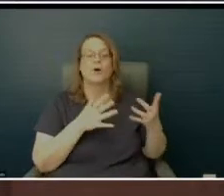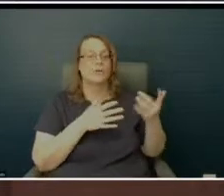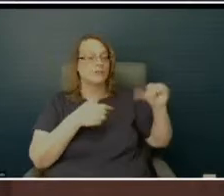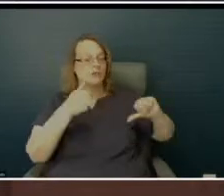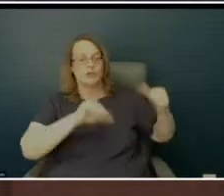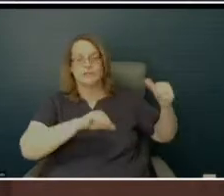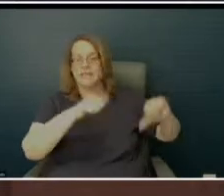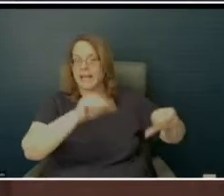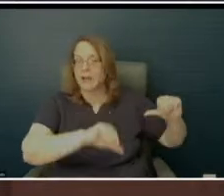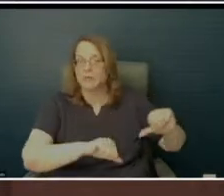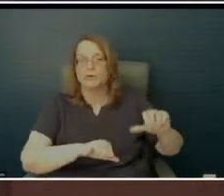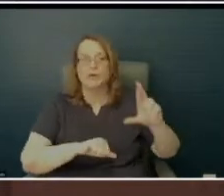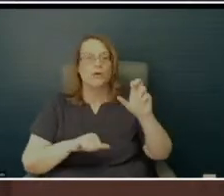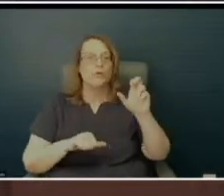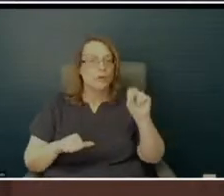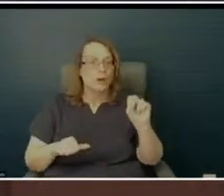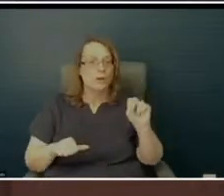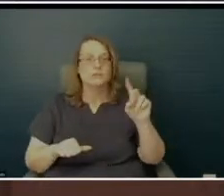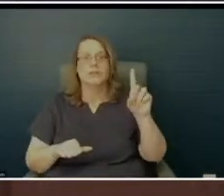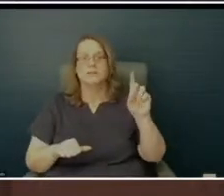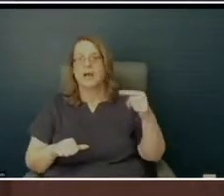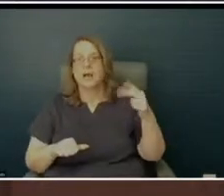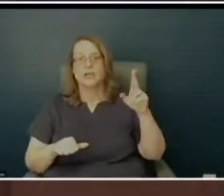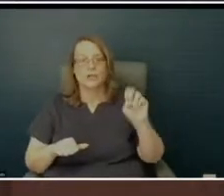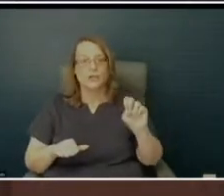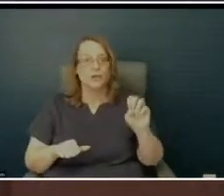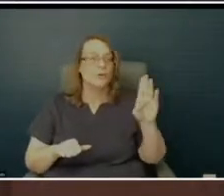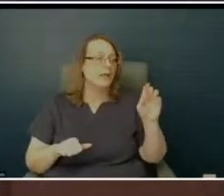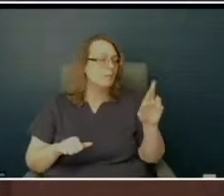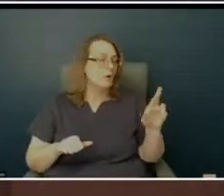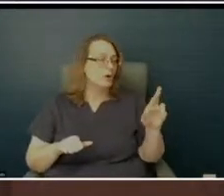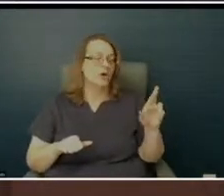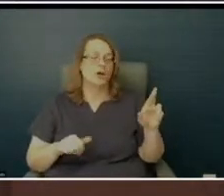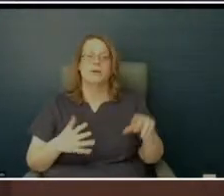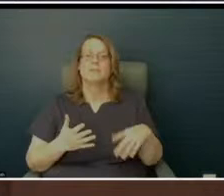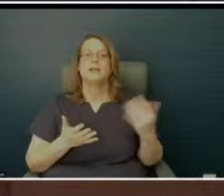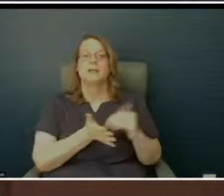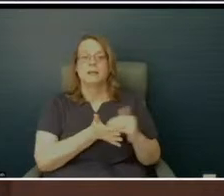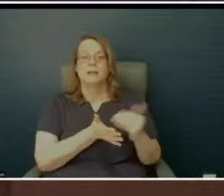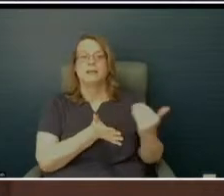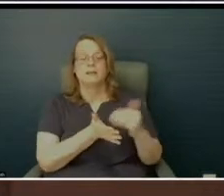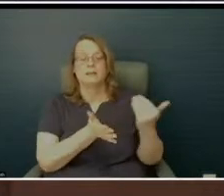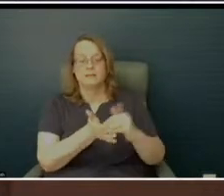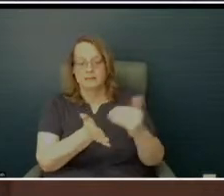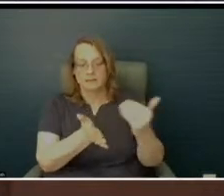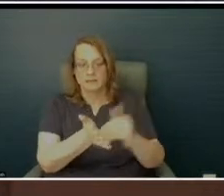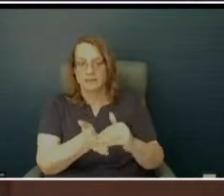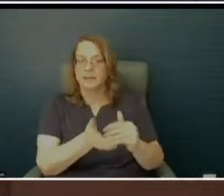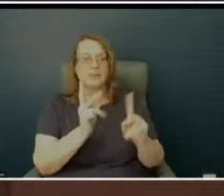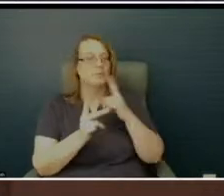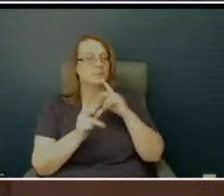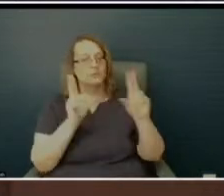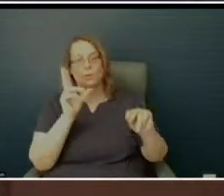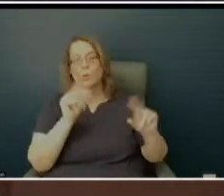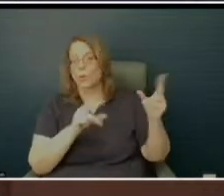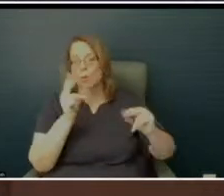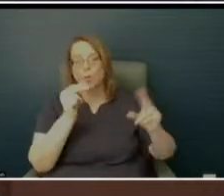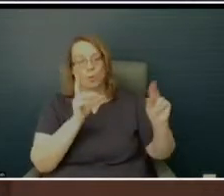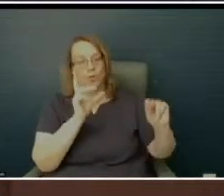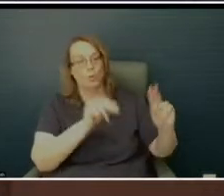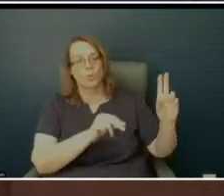on multiple other occasions. Claim after claim knocked down, but the president didn't